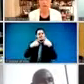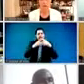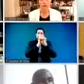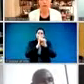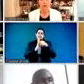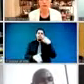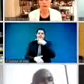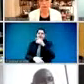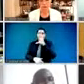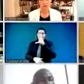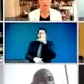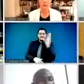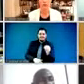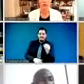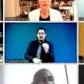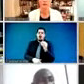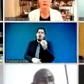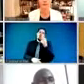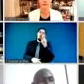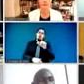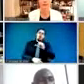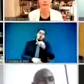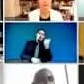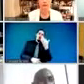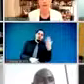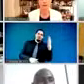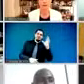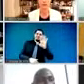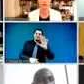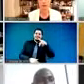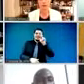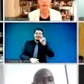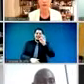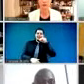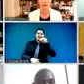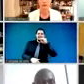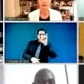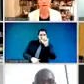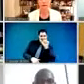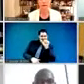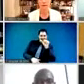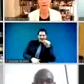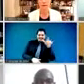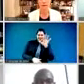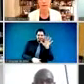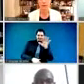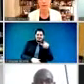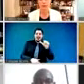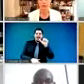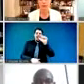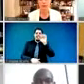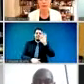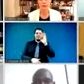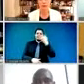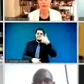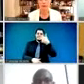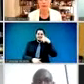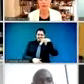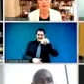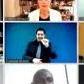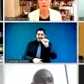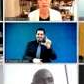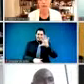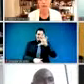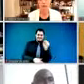trying to see how many female politicians are so active in Twitter. What are they tweeting? For example, ministers, are